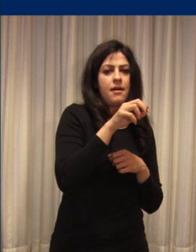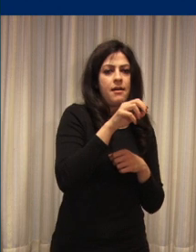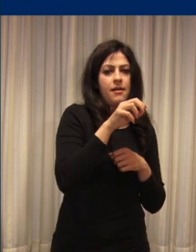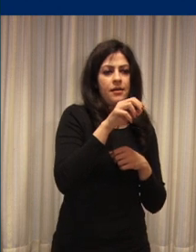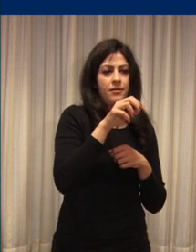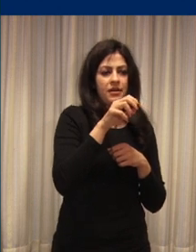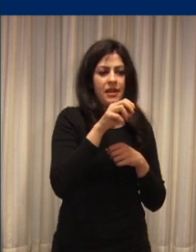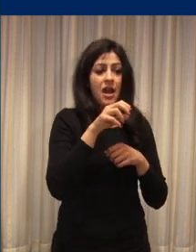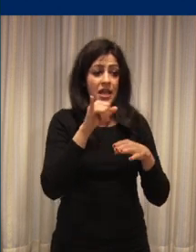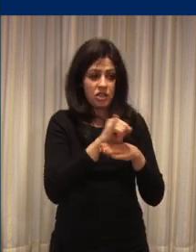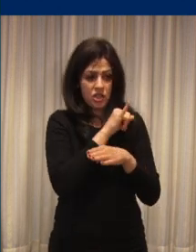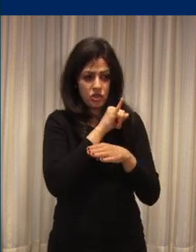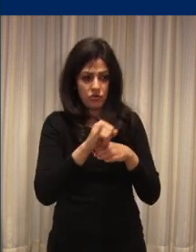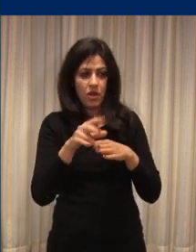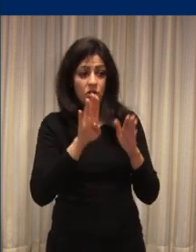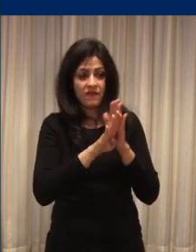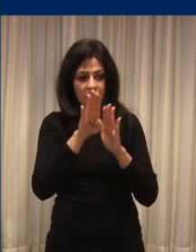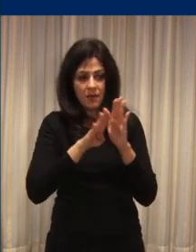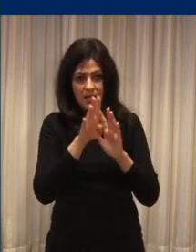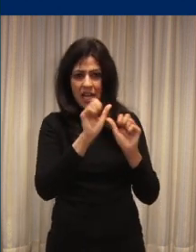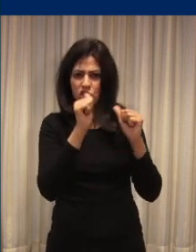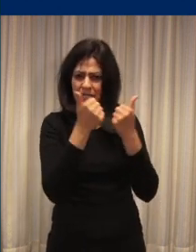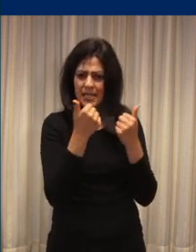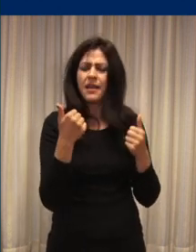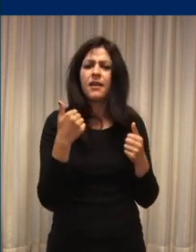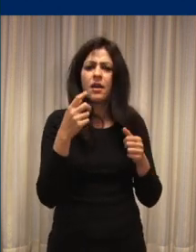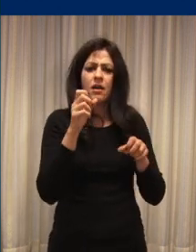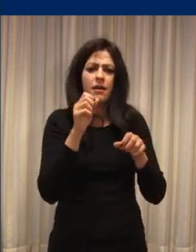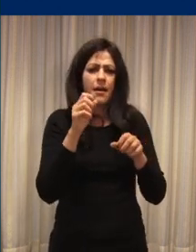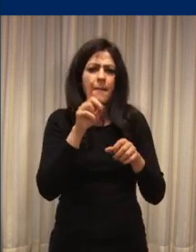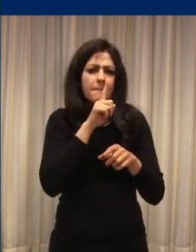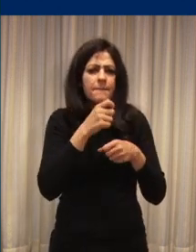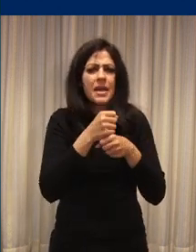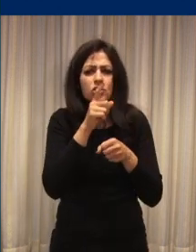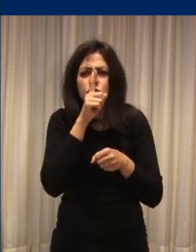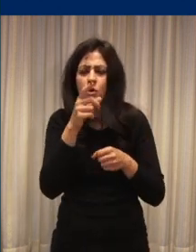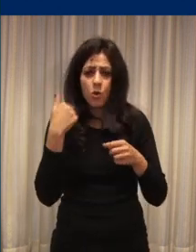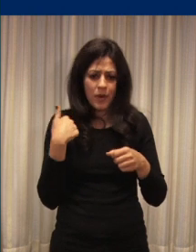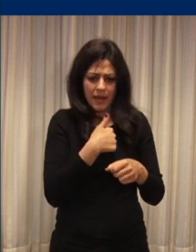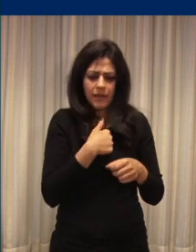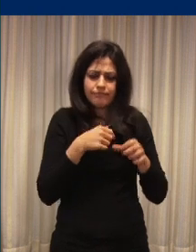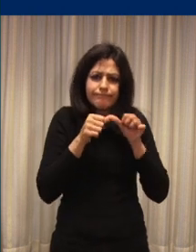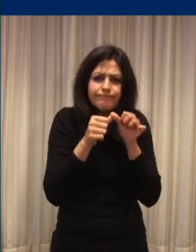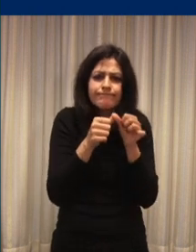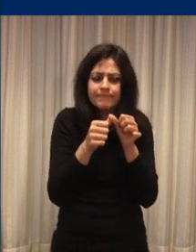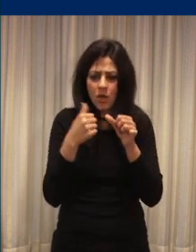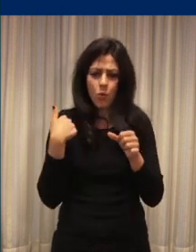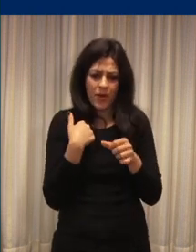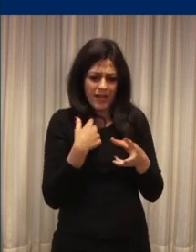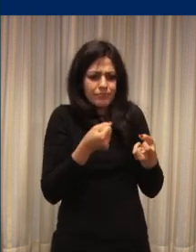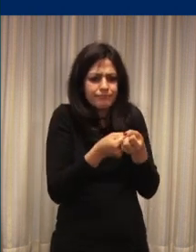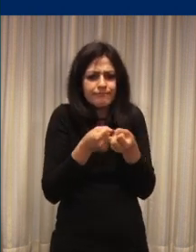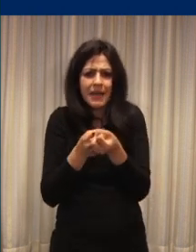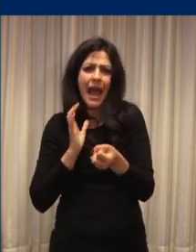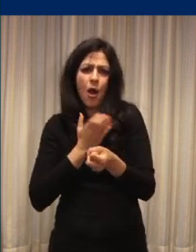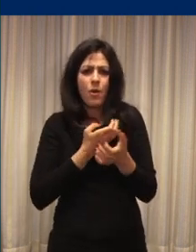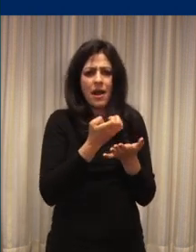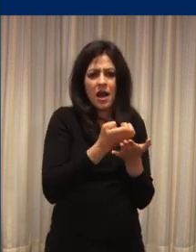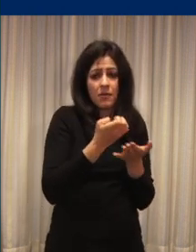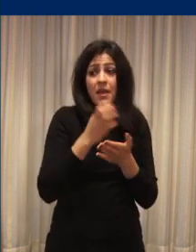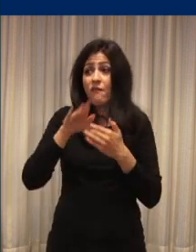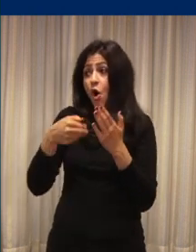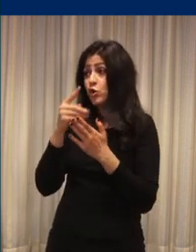order to make sure that as we get things going, as we re-energize our Ulster County economy, we have all the tools of the